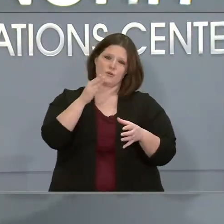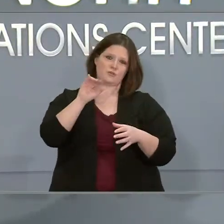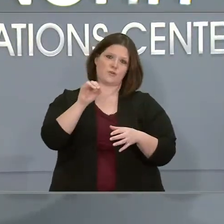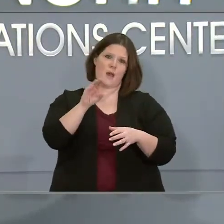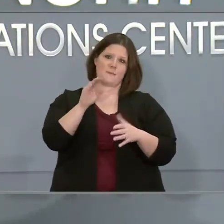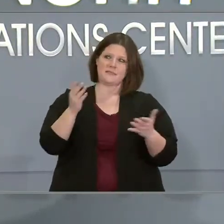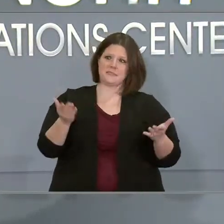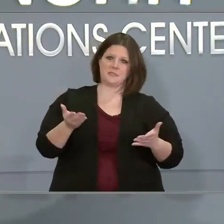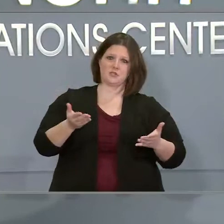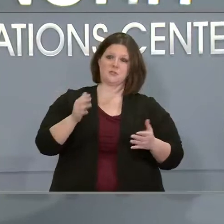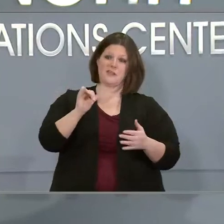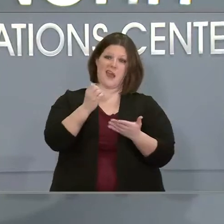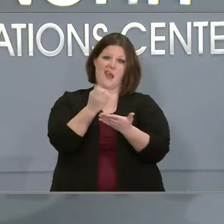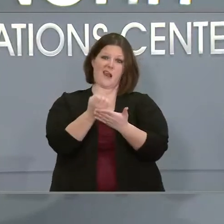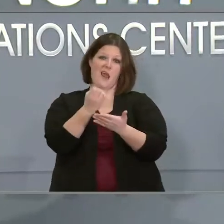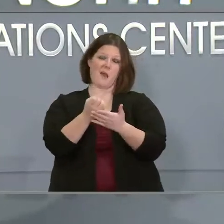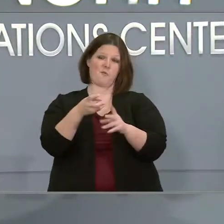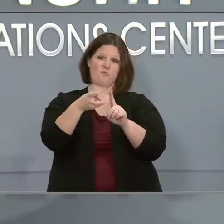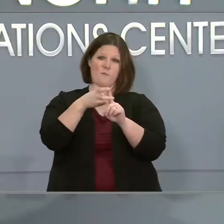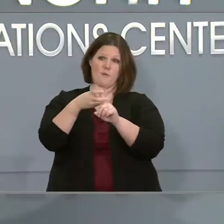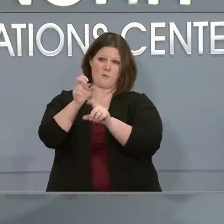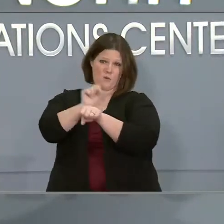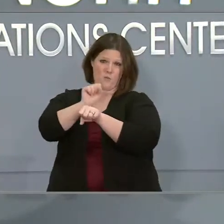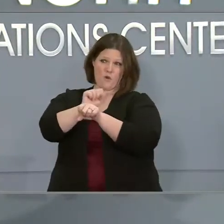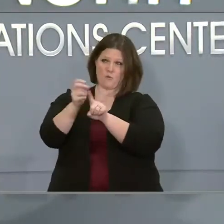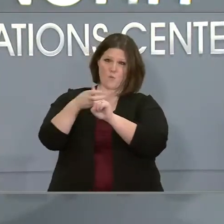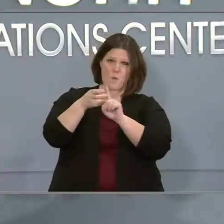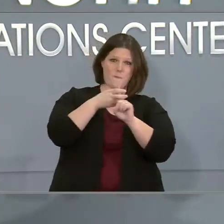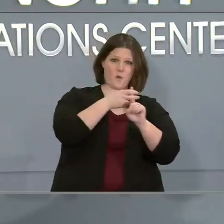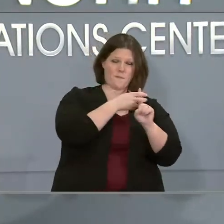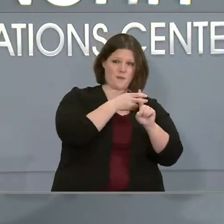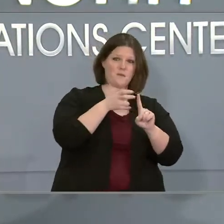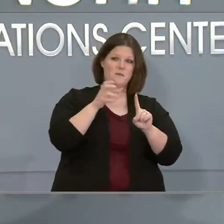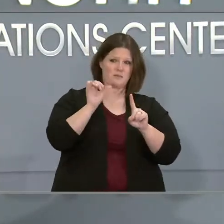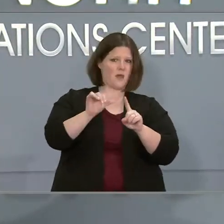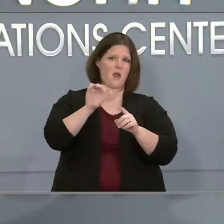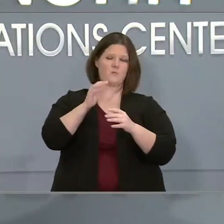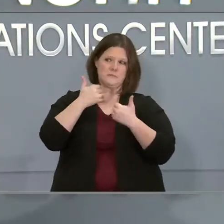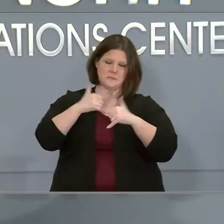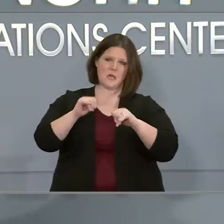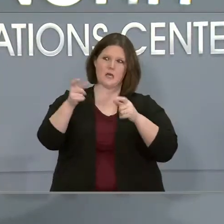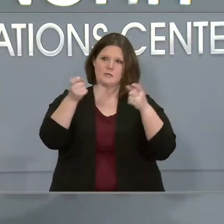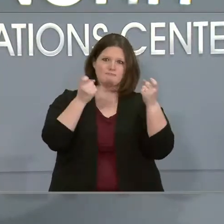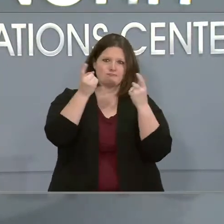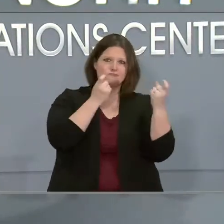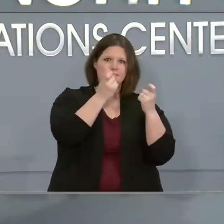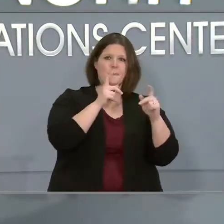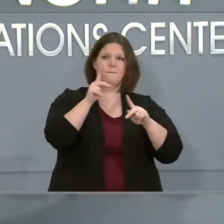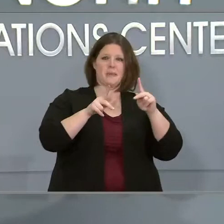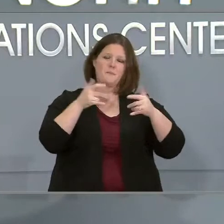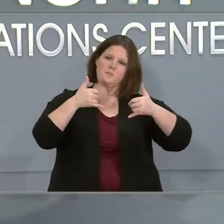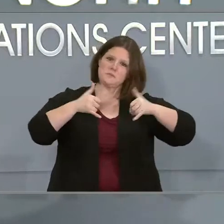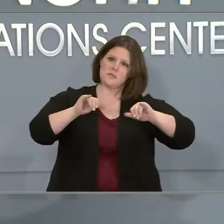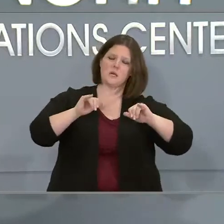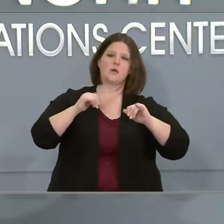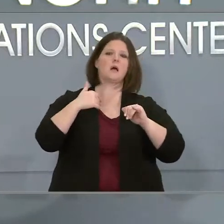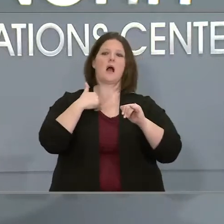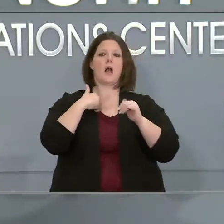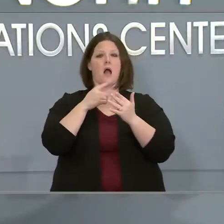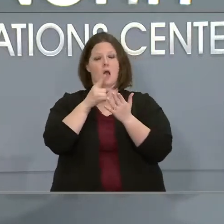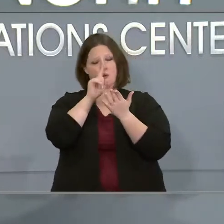state. And that economic recruitment continues. We continue to be aggressive about it. I'll review the